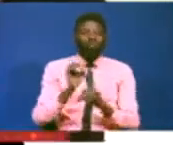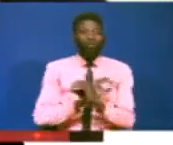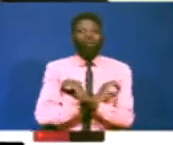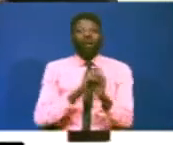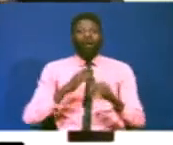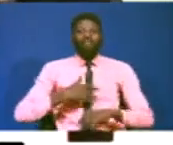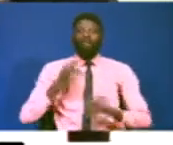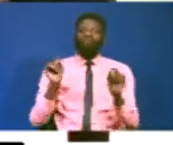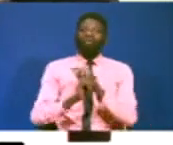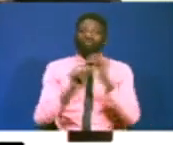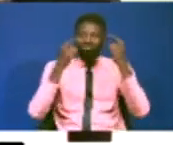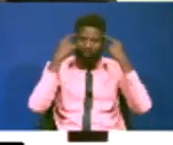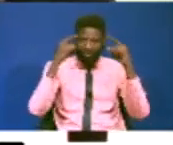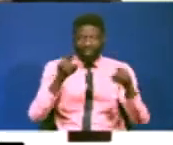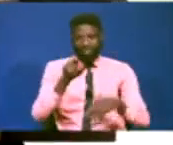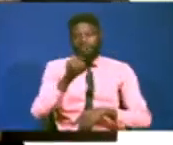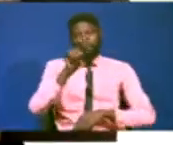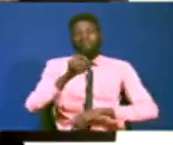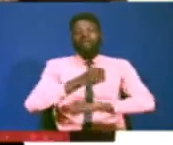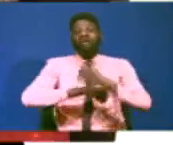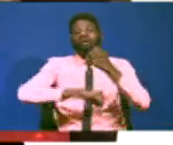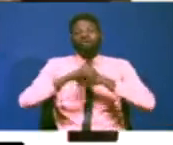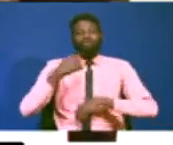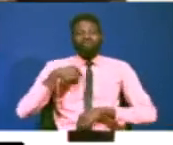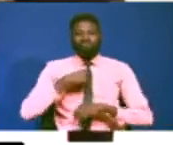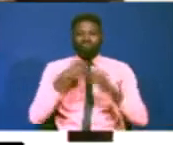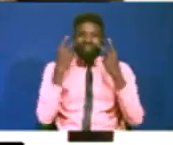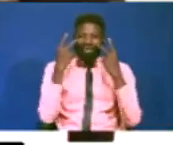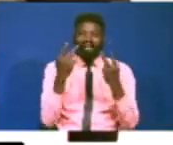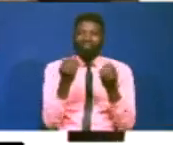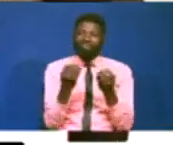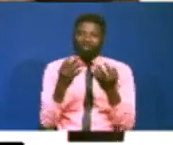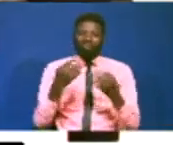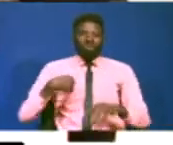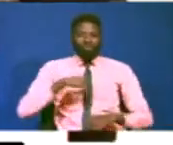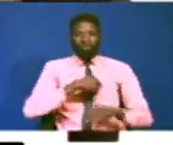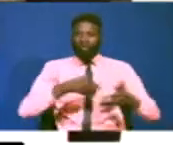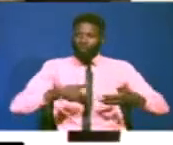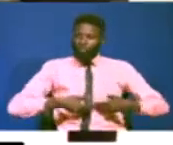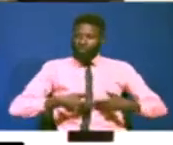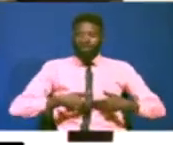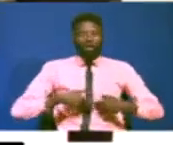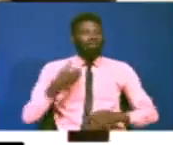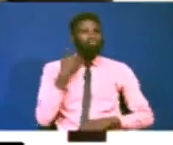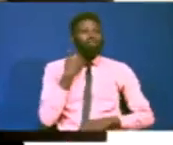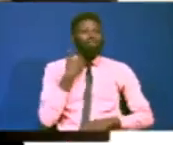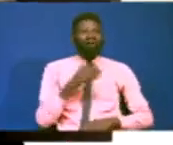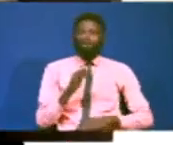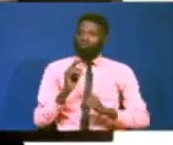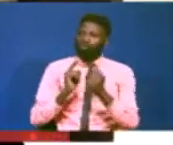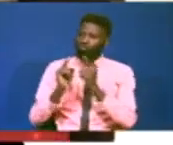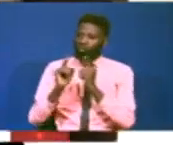want to do. And one thing we've realized with a lot of us young people is that we don't like to talk about our failures.